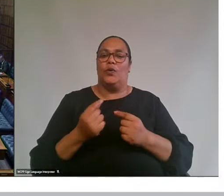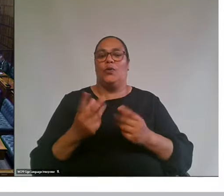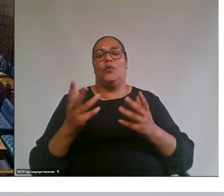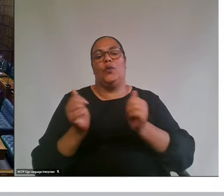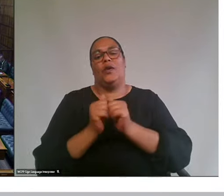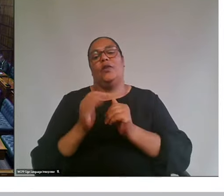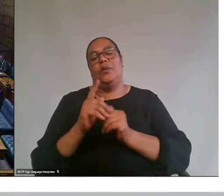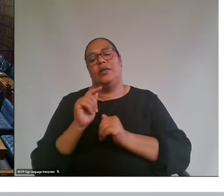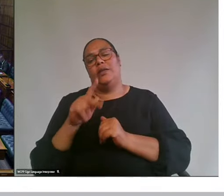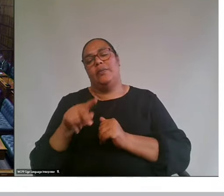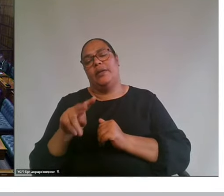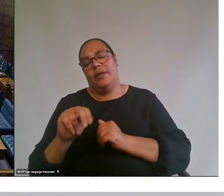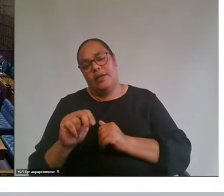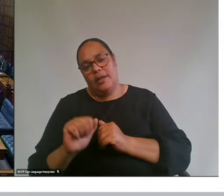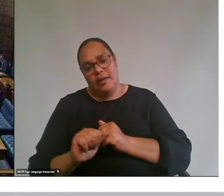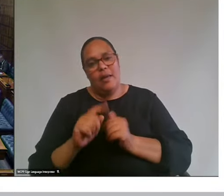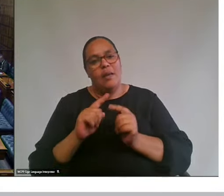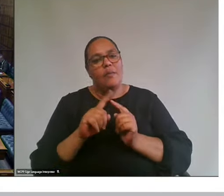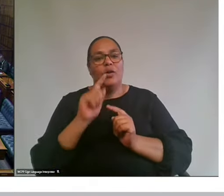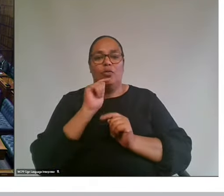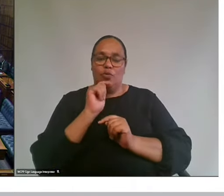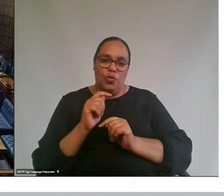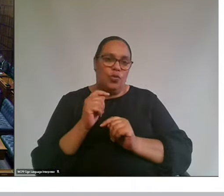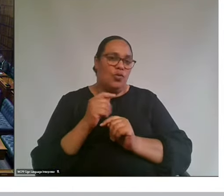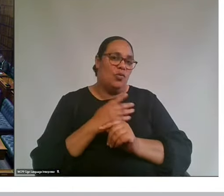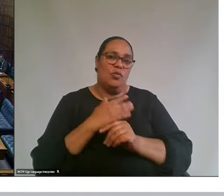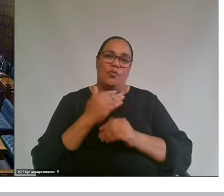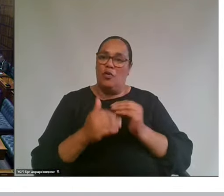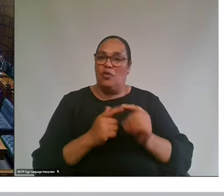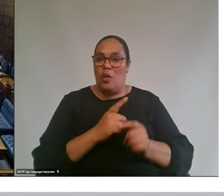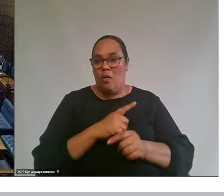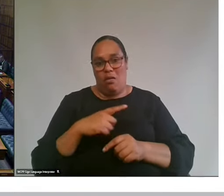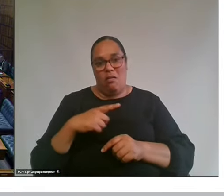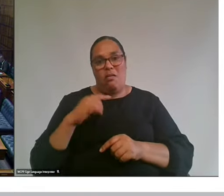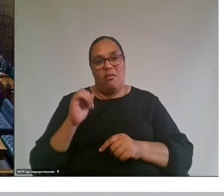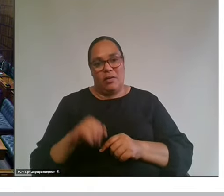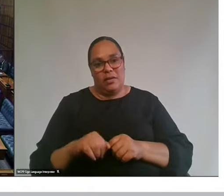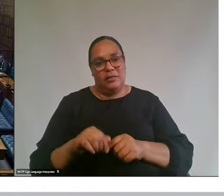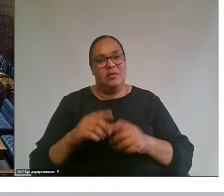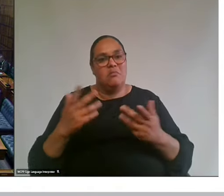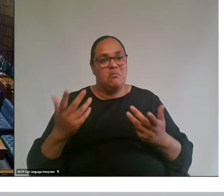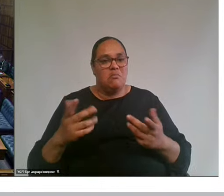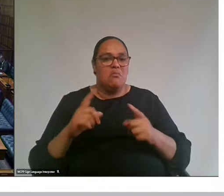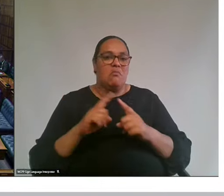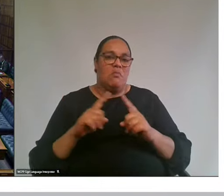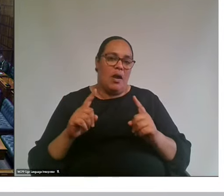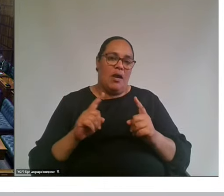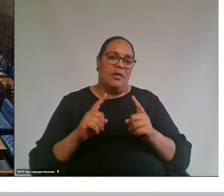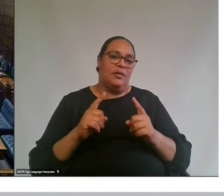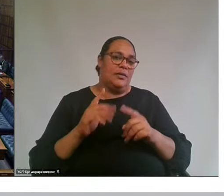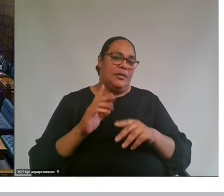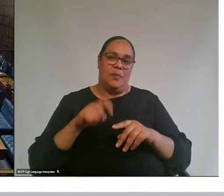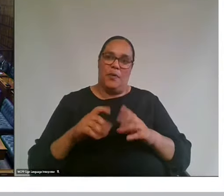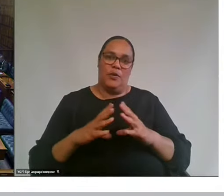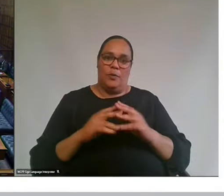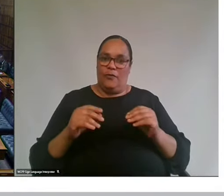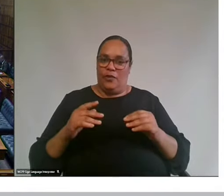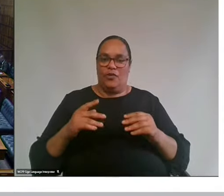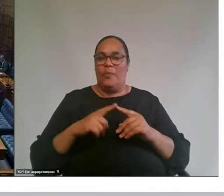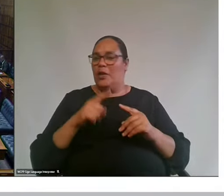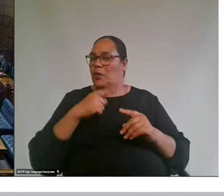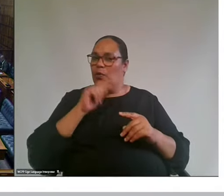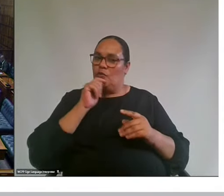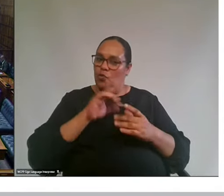with tnba it is a long process um and and overdue but we remain